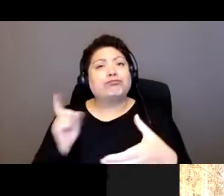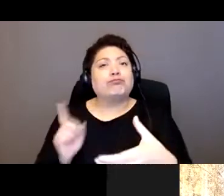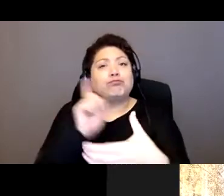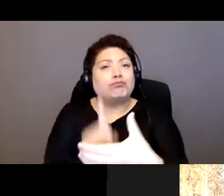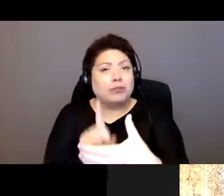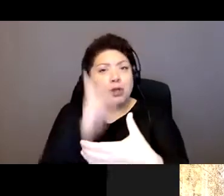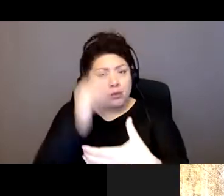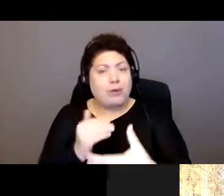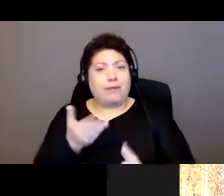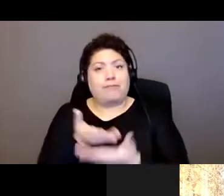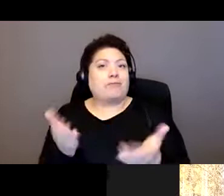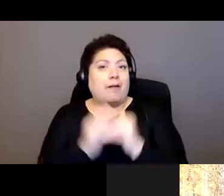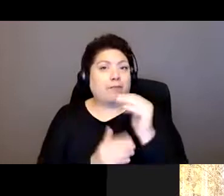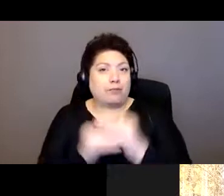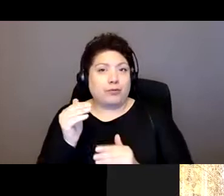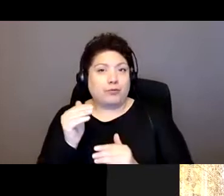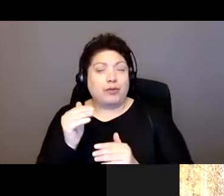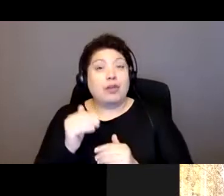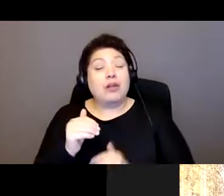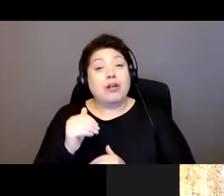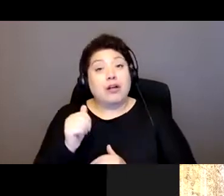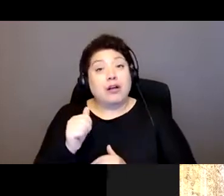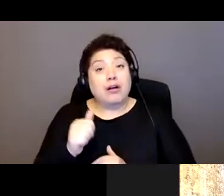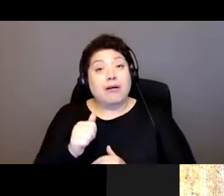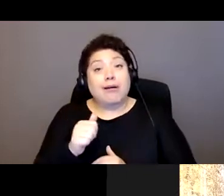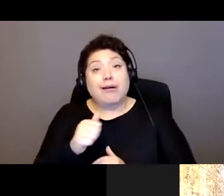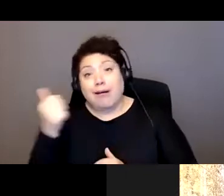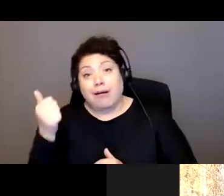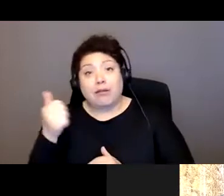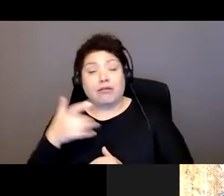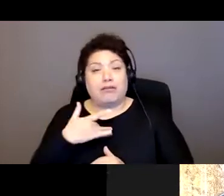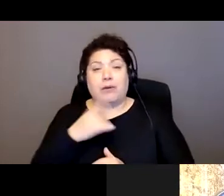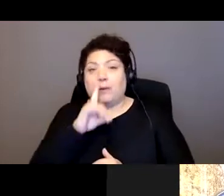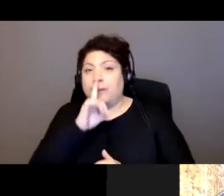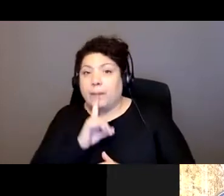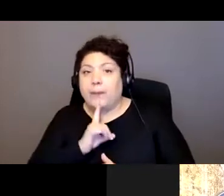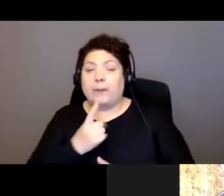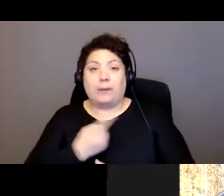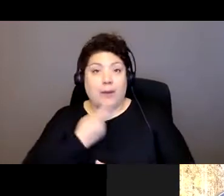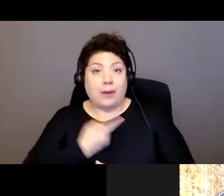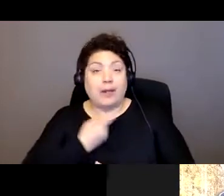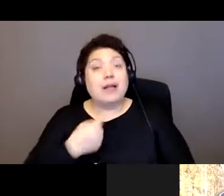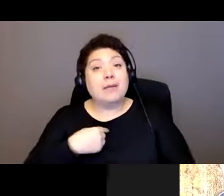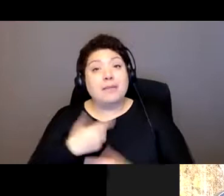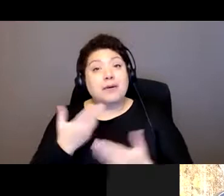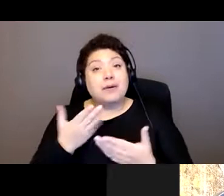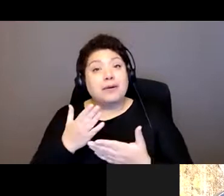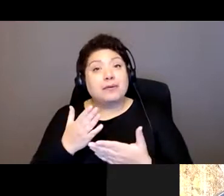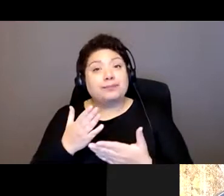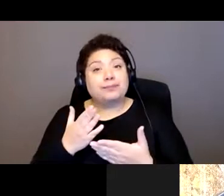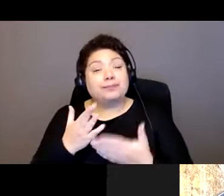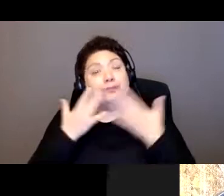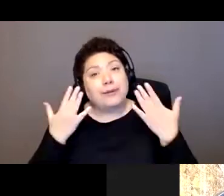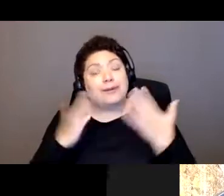comfortable. And other times I was mostly all by myself. I would be nice to everybody. I never fought anybody or try to